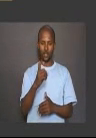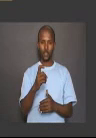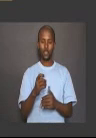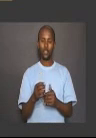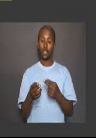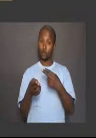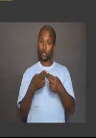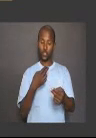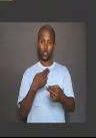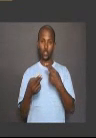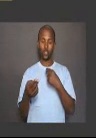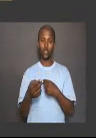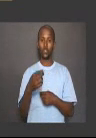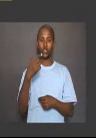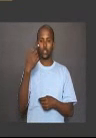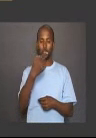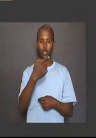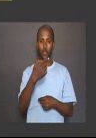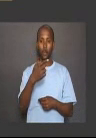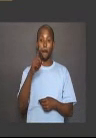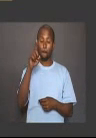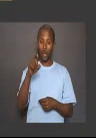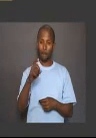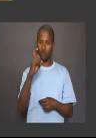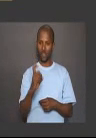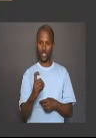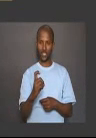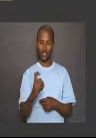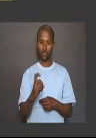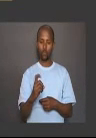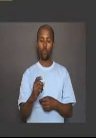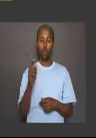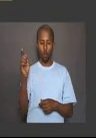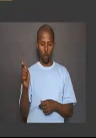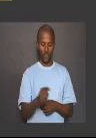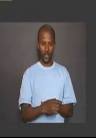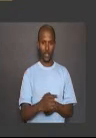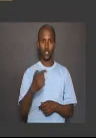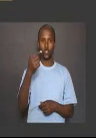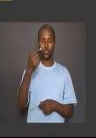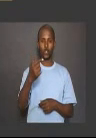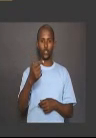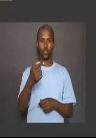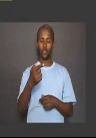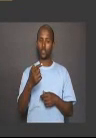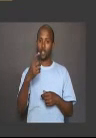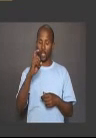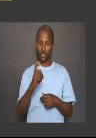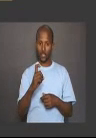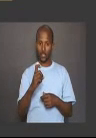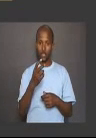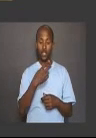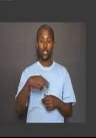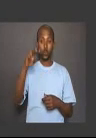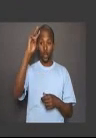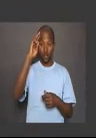x times g prime of x over g of x